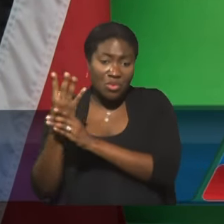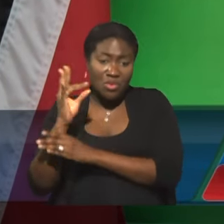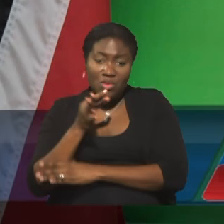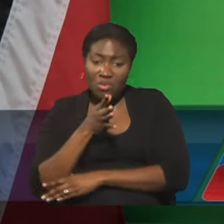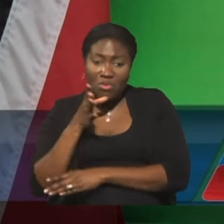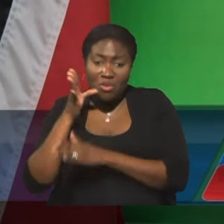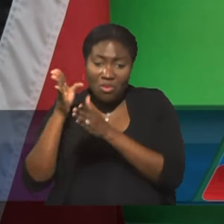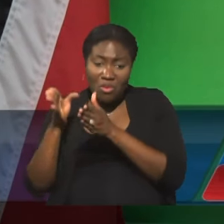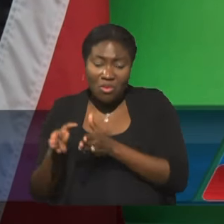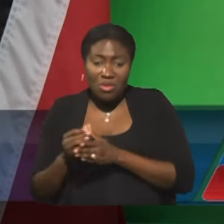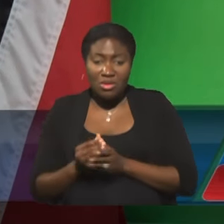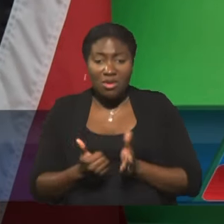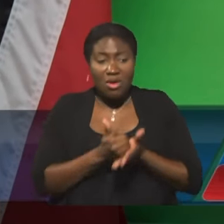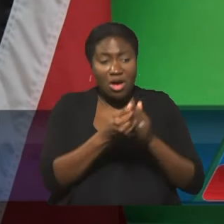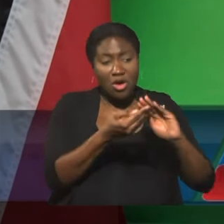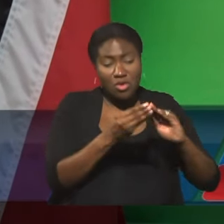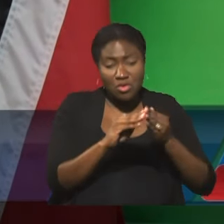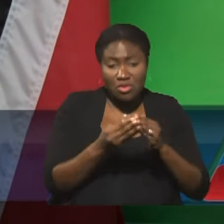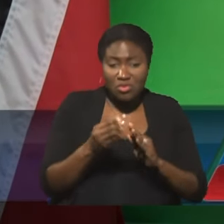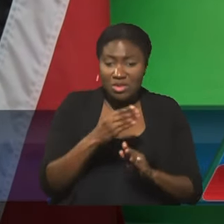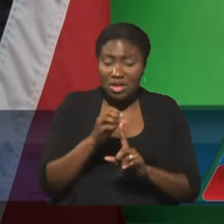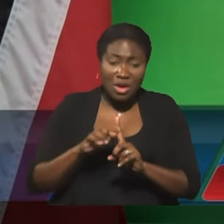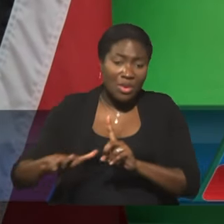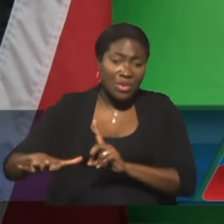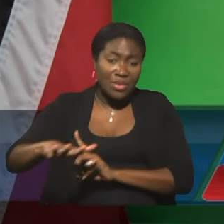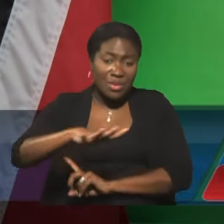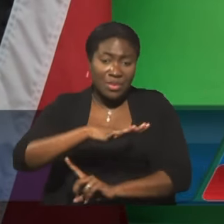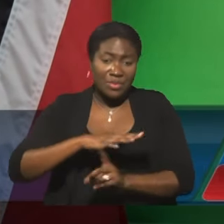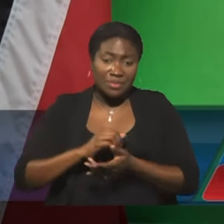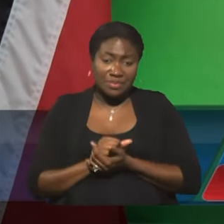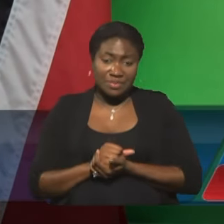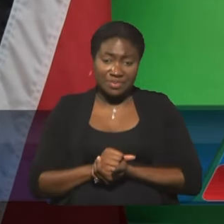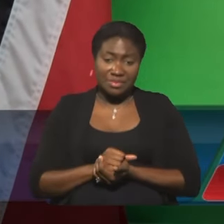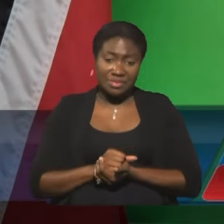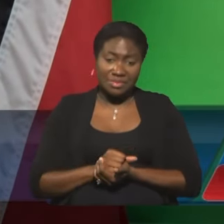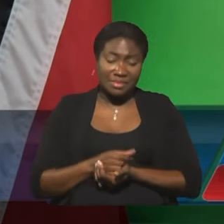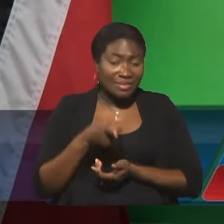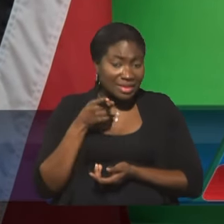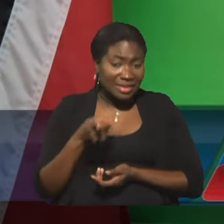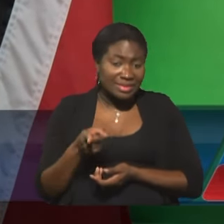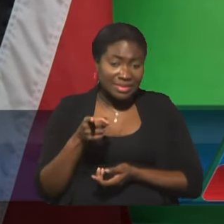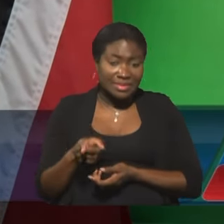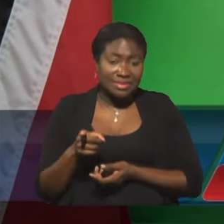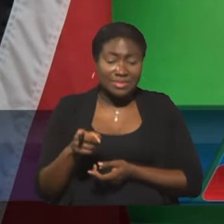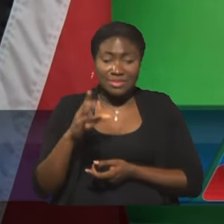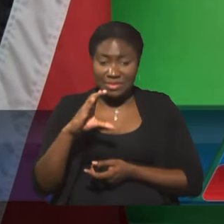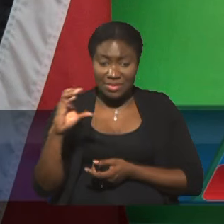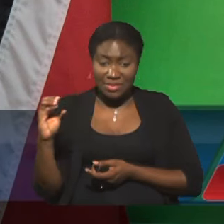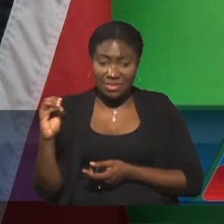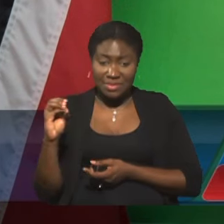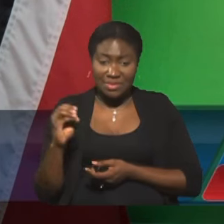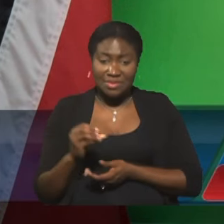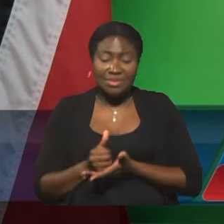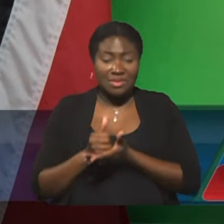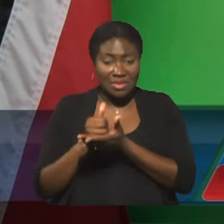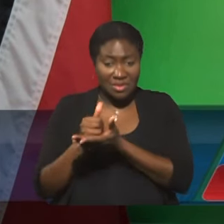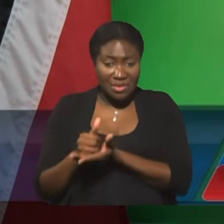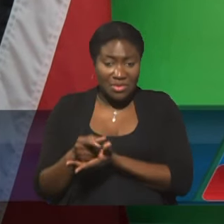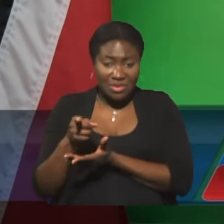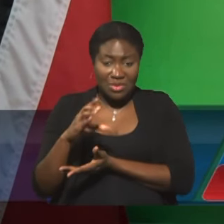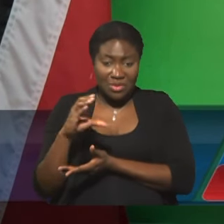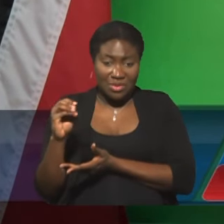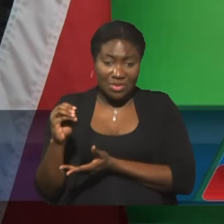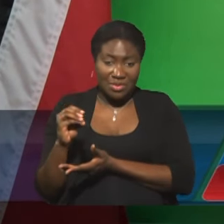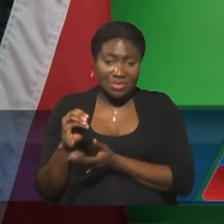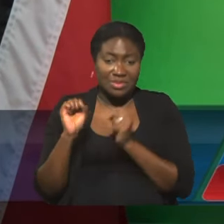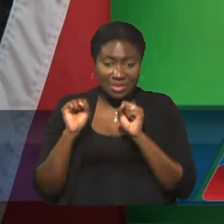community well-being and environmental sustainability. This comprehensive and broad-based approach positions it not only